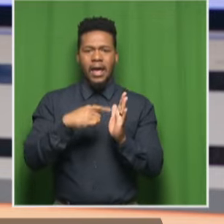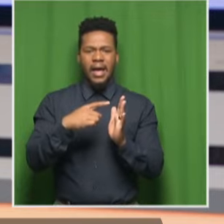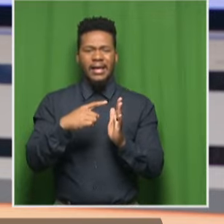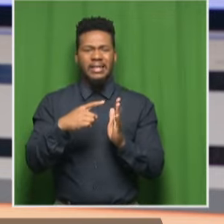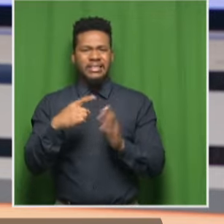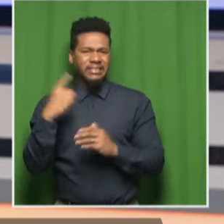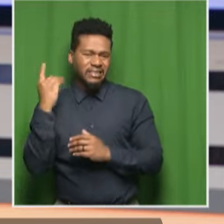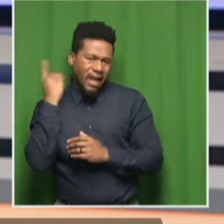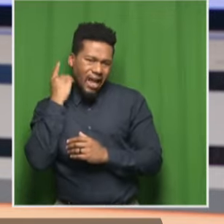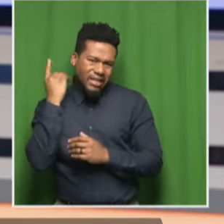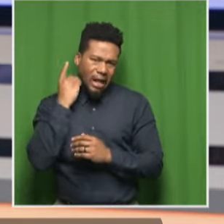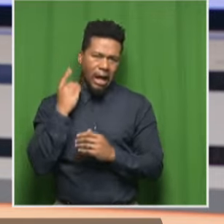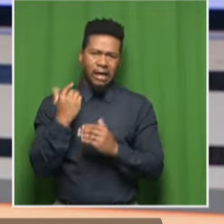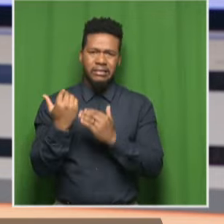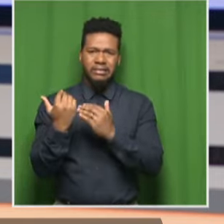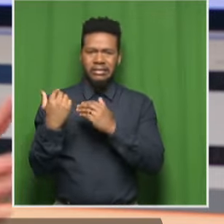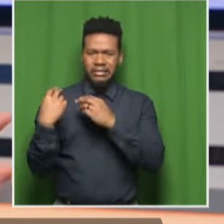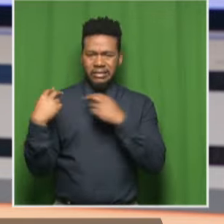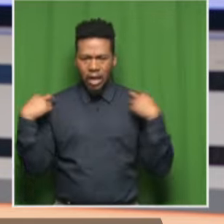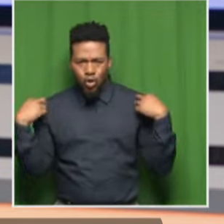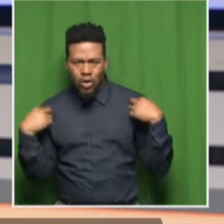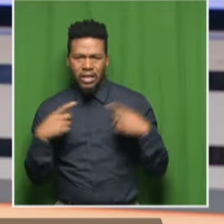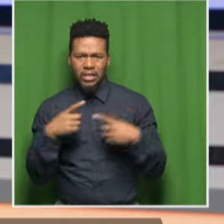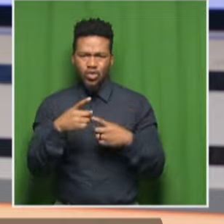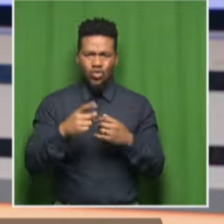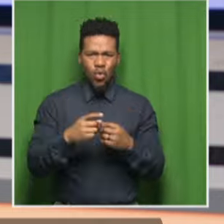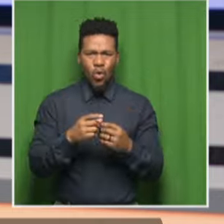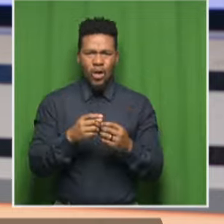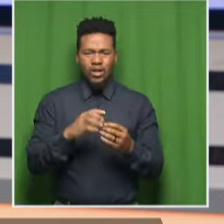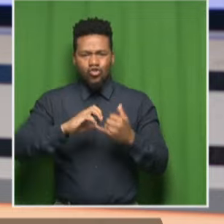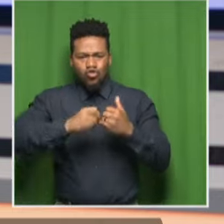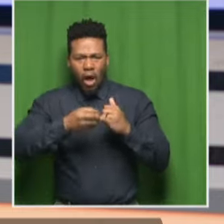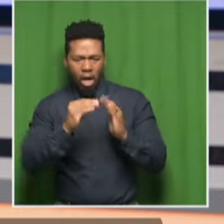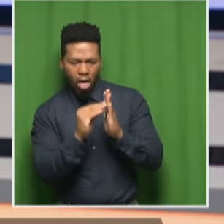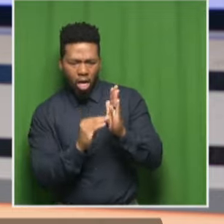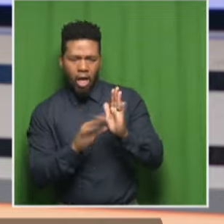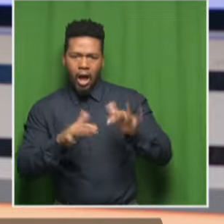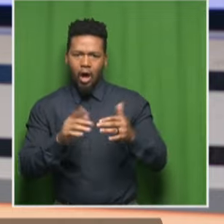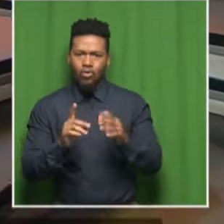security. How did you mitigate and protect that as well in the development of your product?